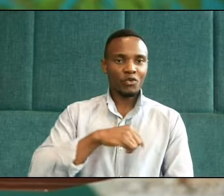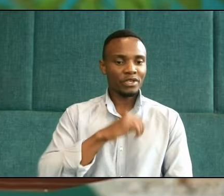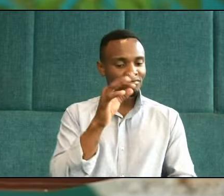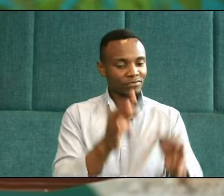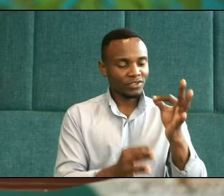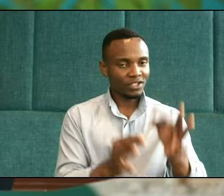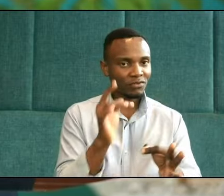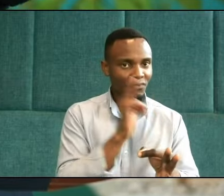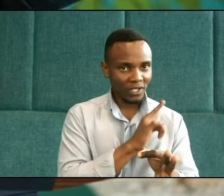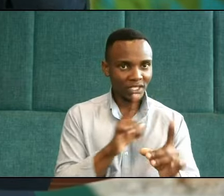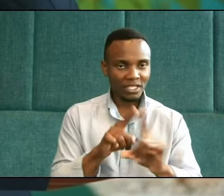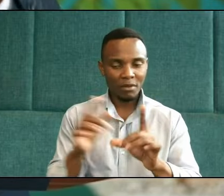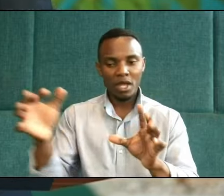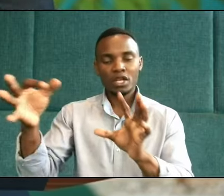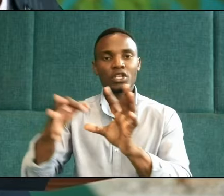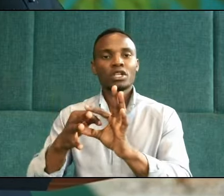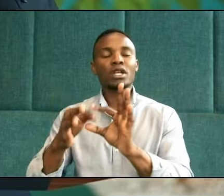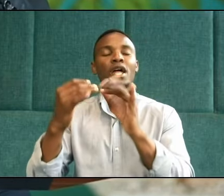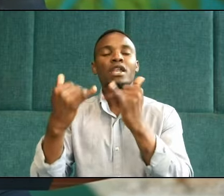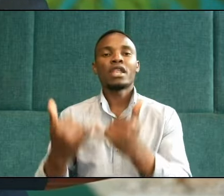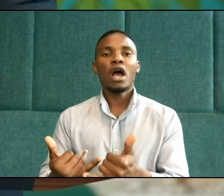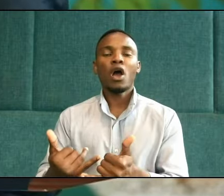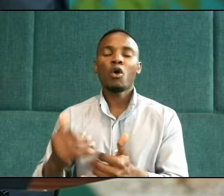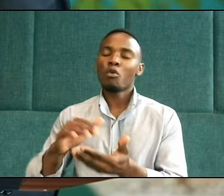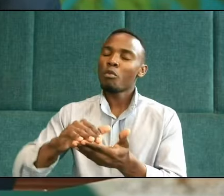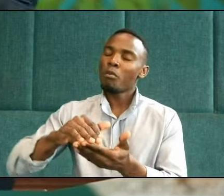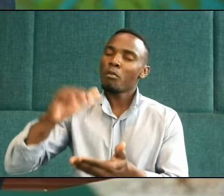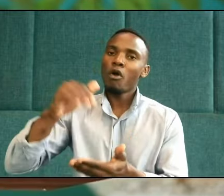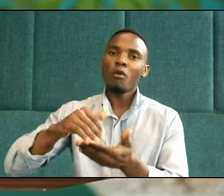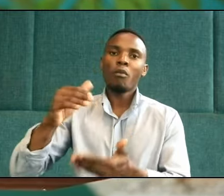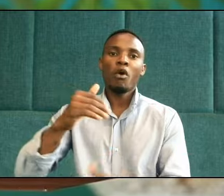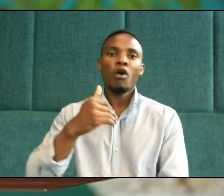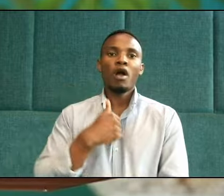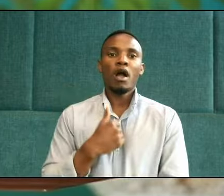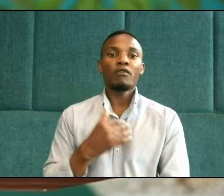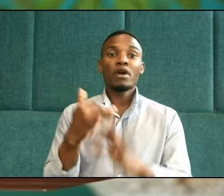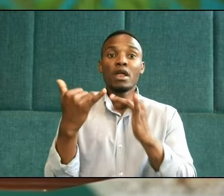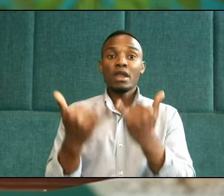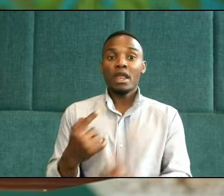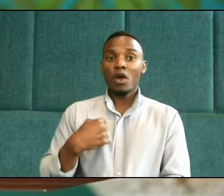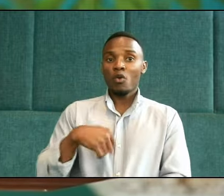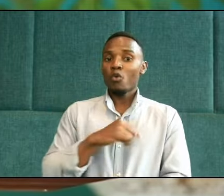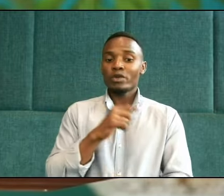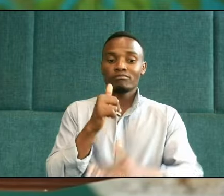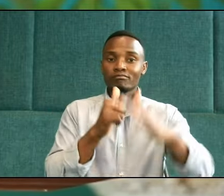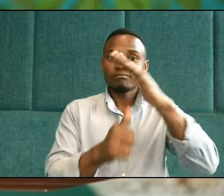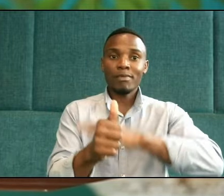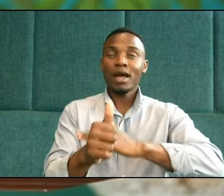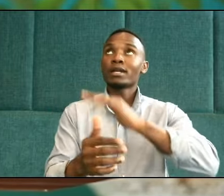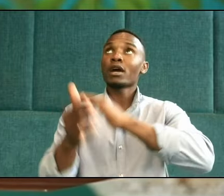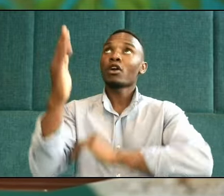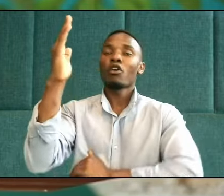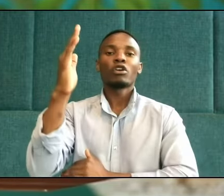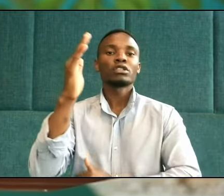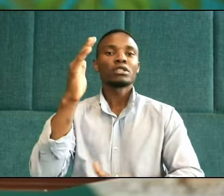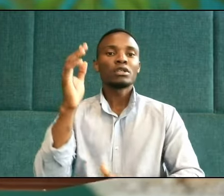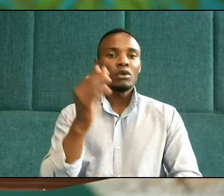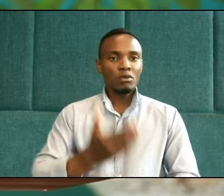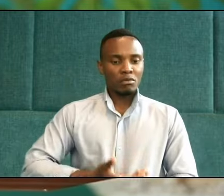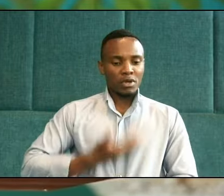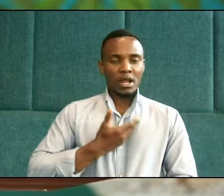justified, there is now much more. We are not under God's wrath. God is